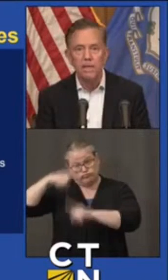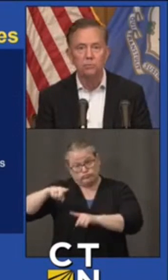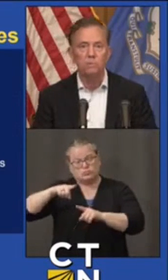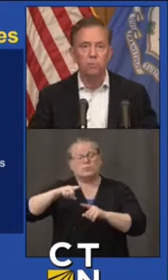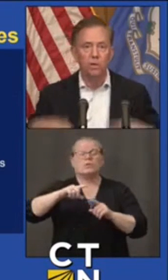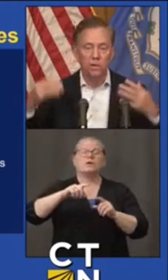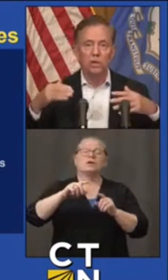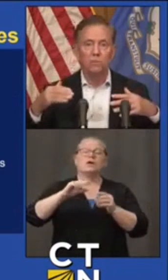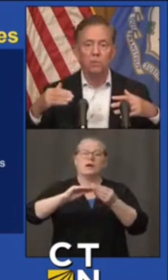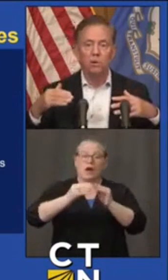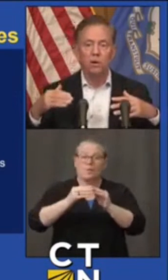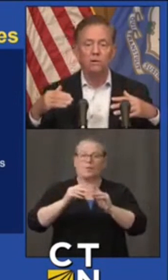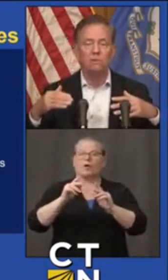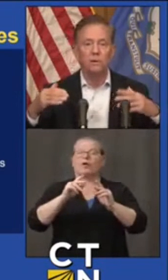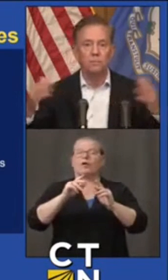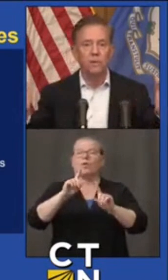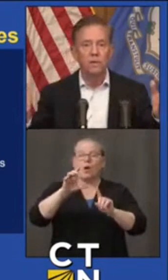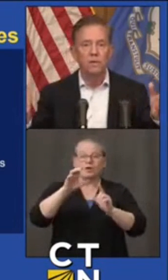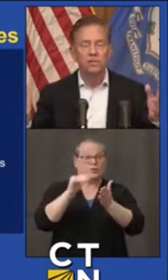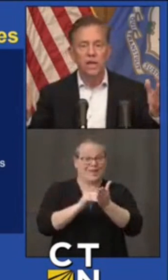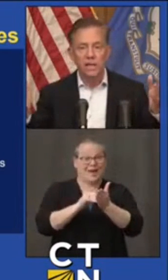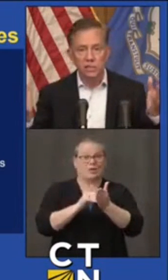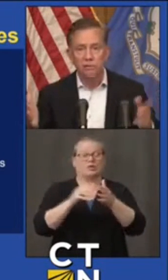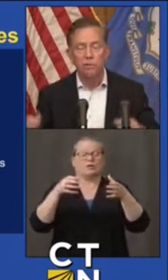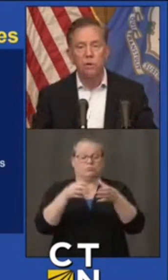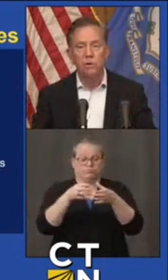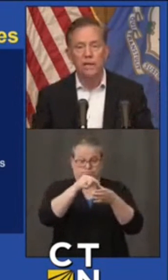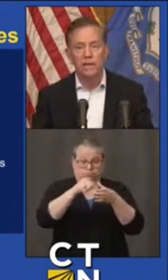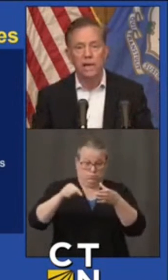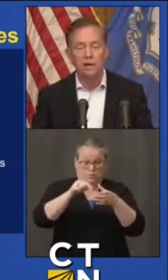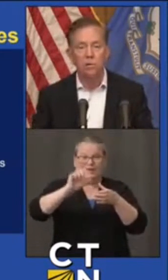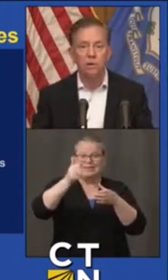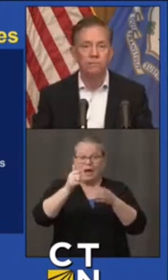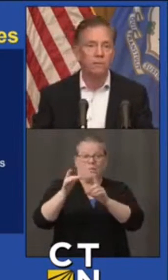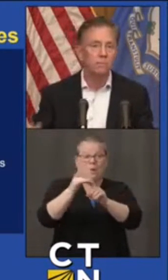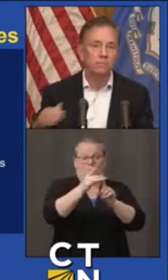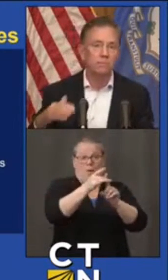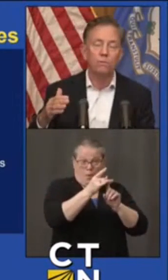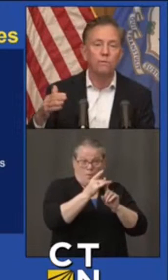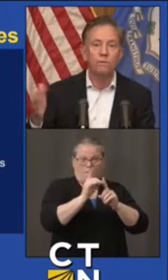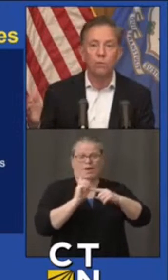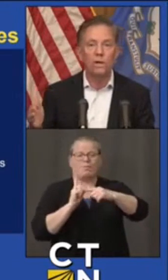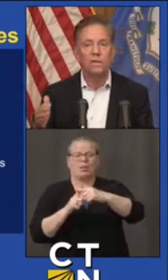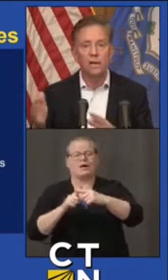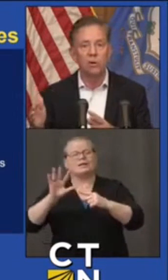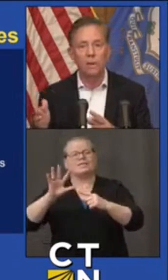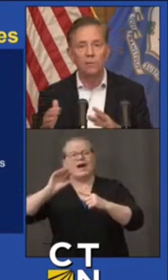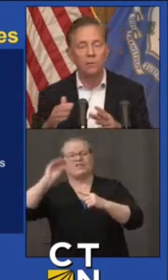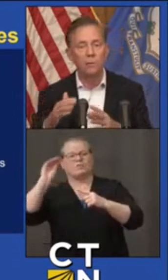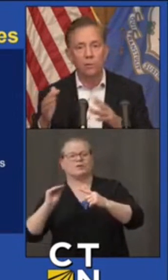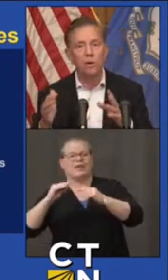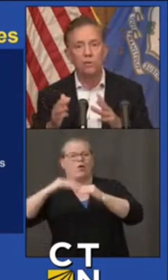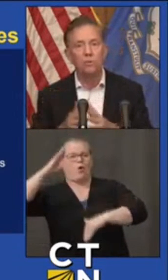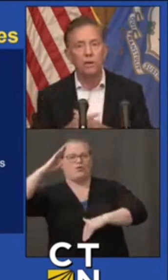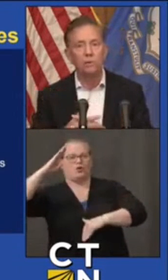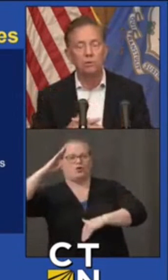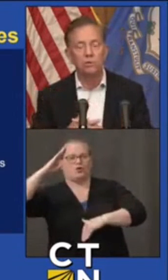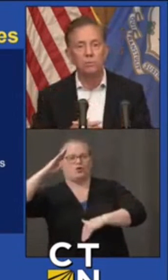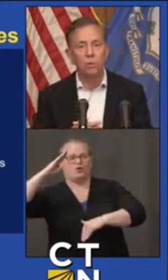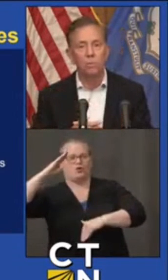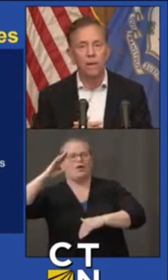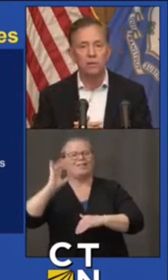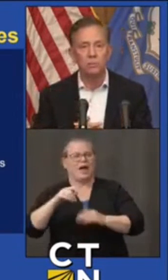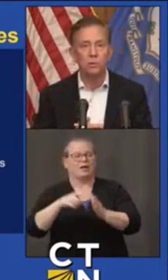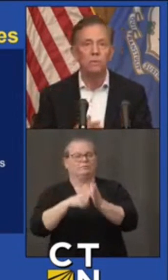means we brought the number of states that fall in that category from over 40 down to about 33, which is